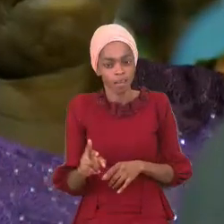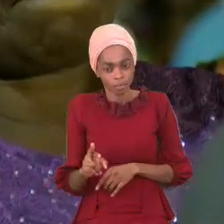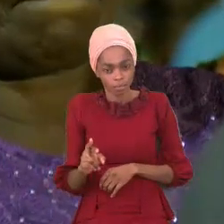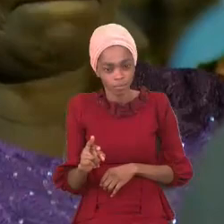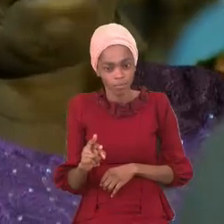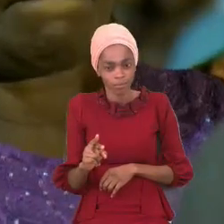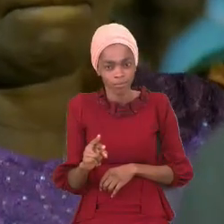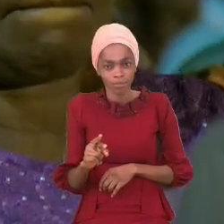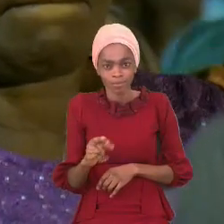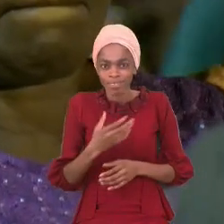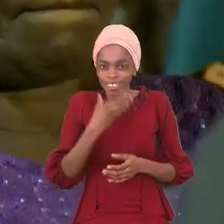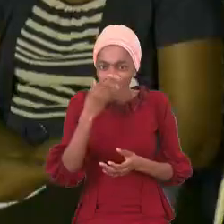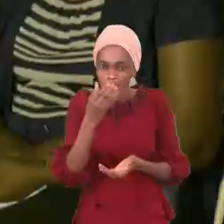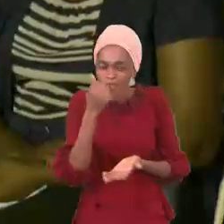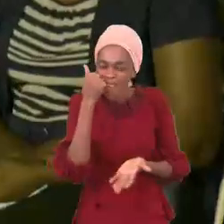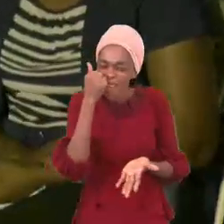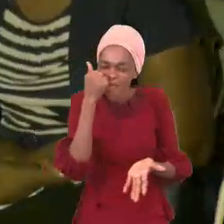I didn't hear your amen.